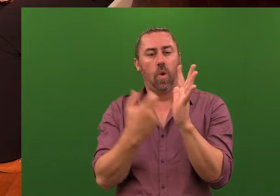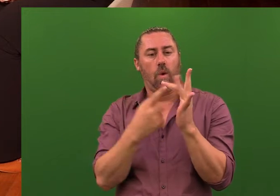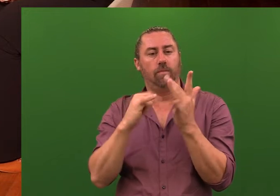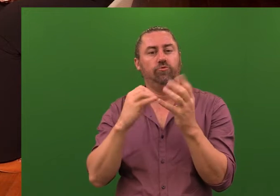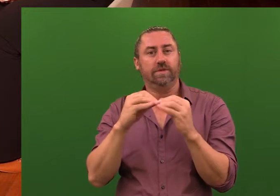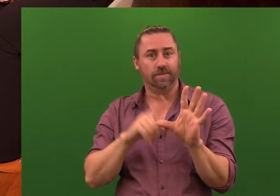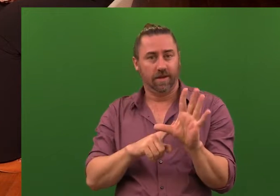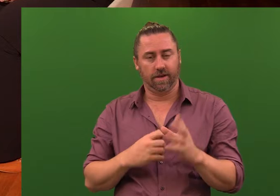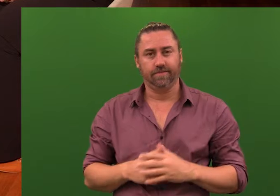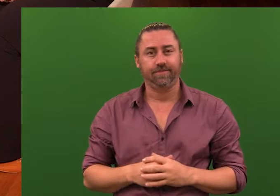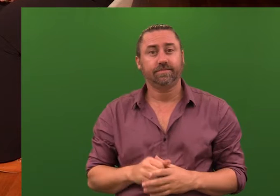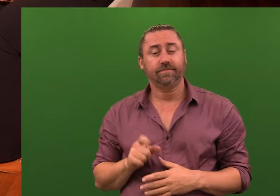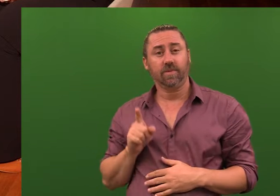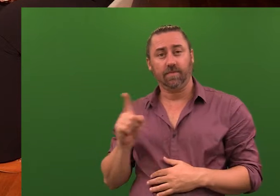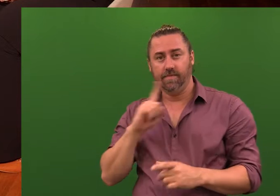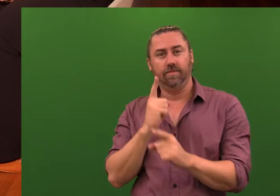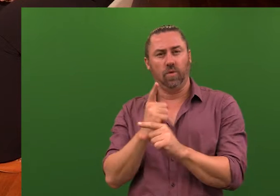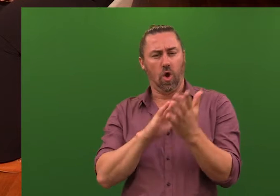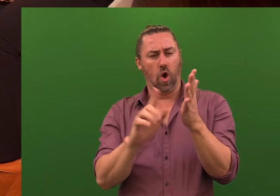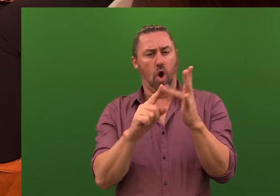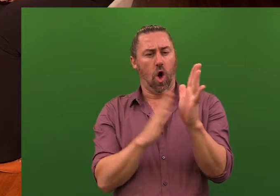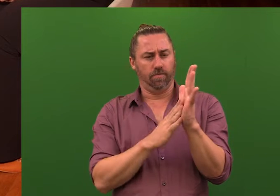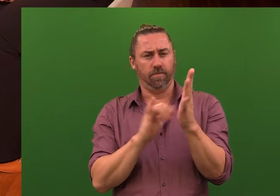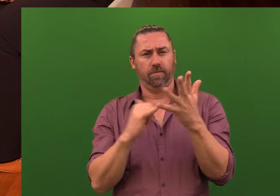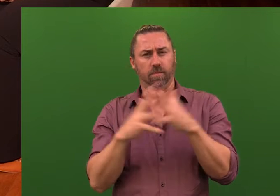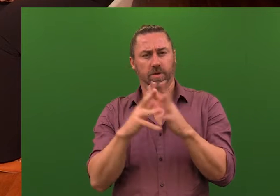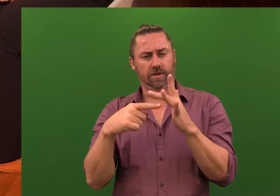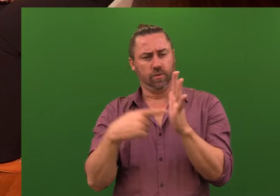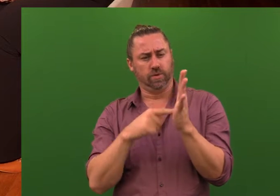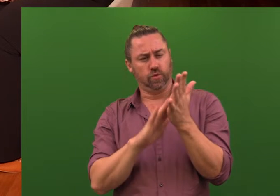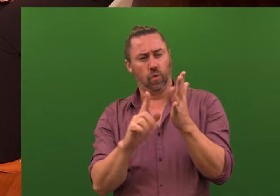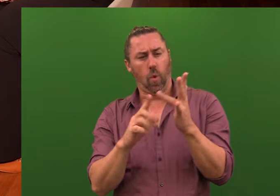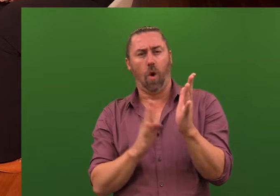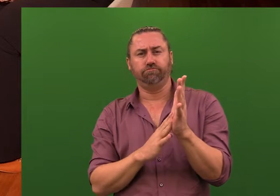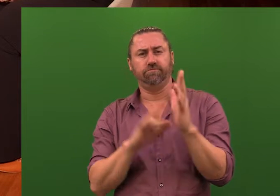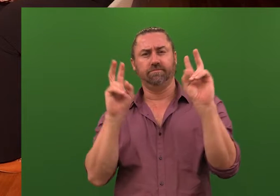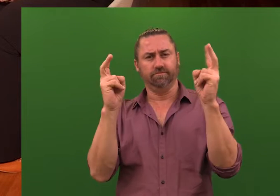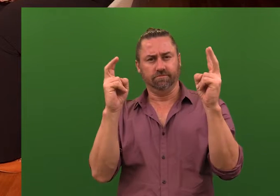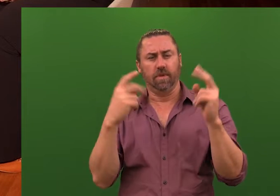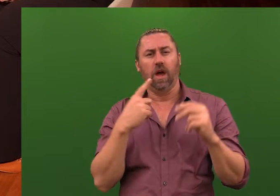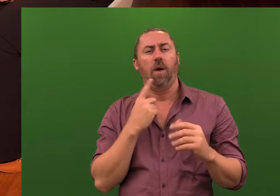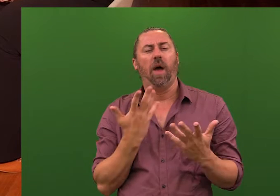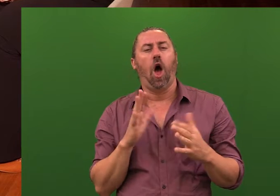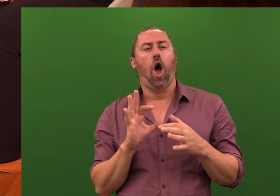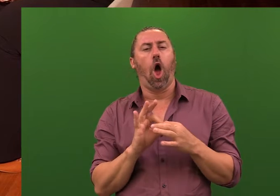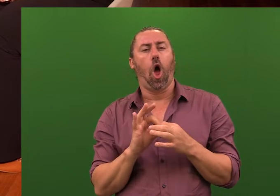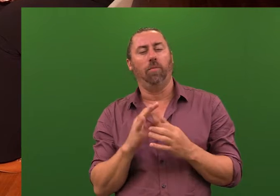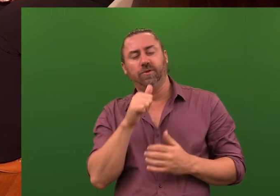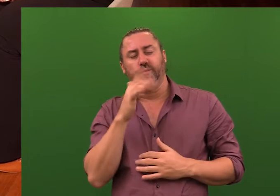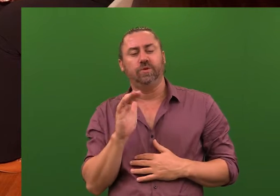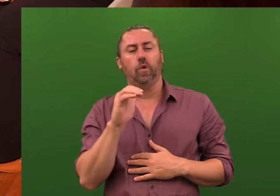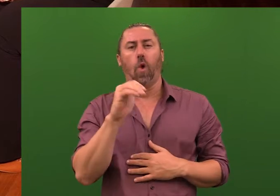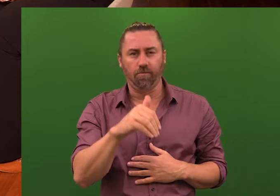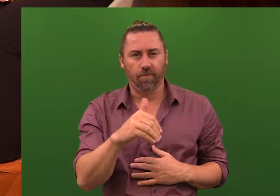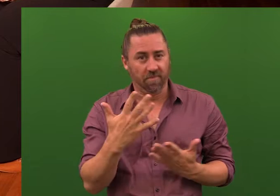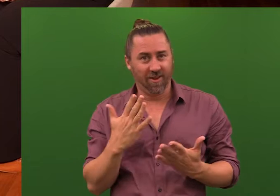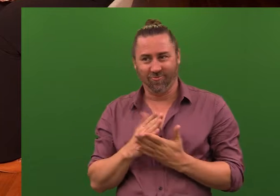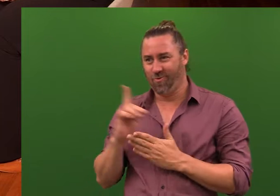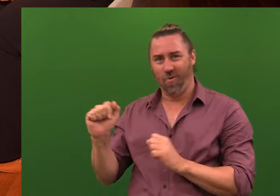fourth generation Australian South Sea Islander, Jasmine Togo Brisby, on the eve of her Art Space Mackay